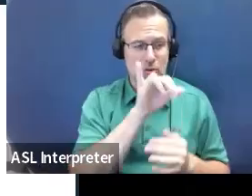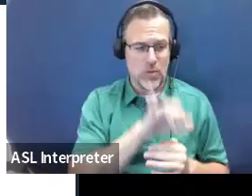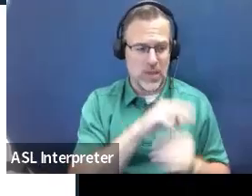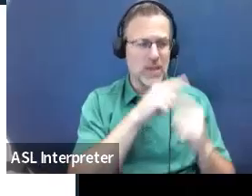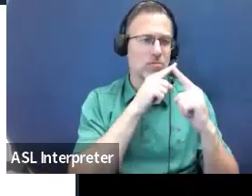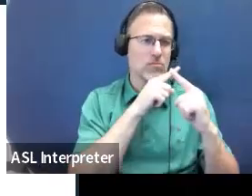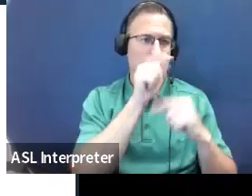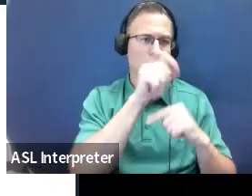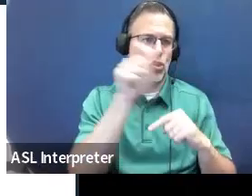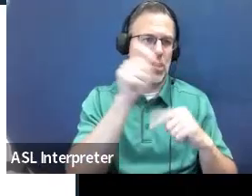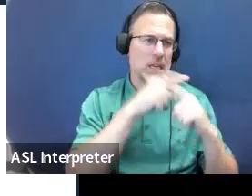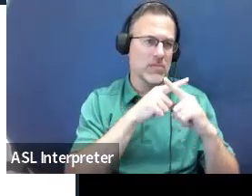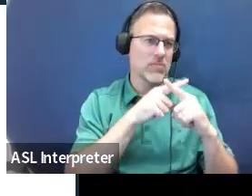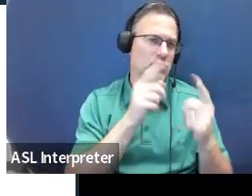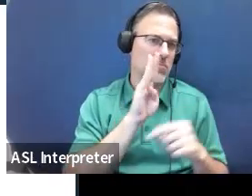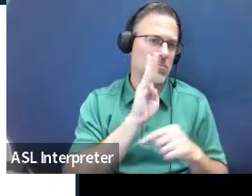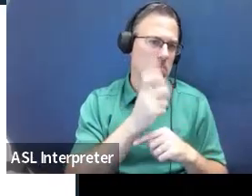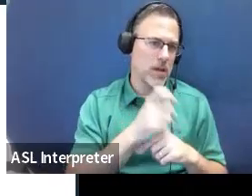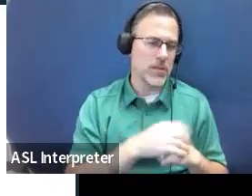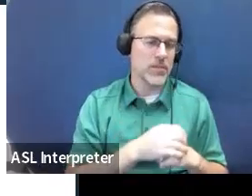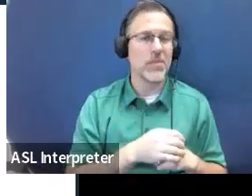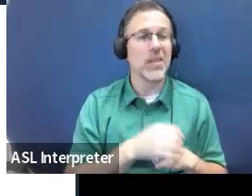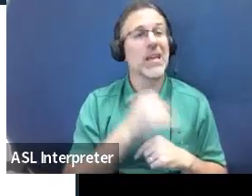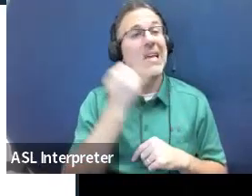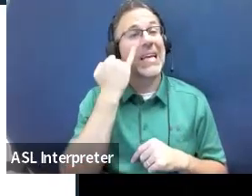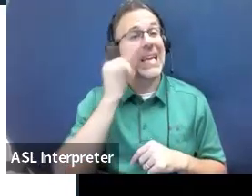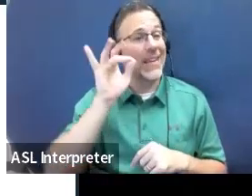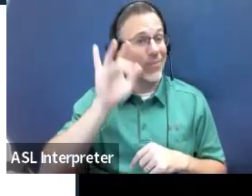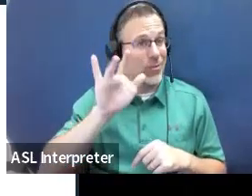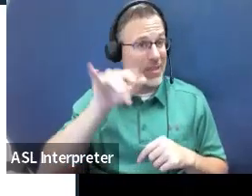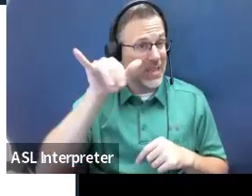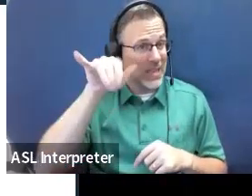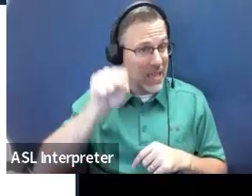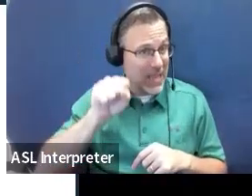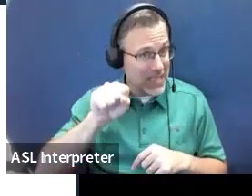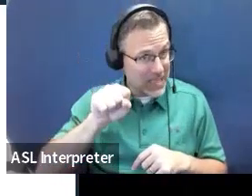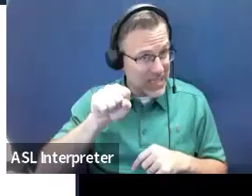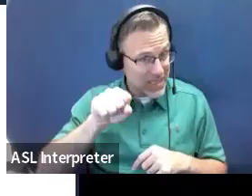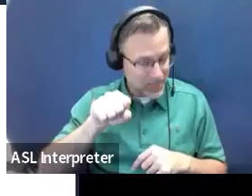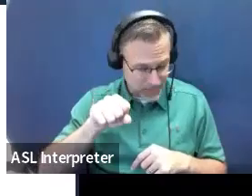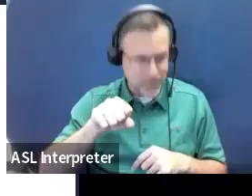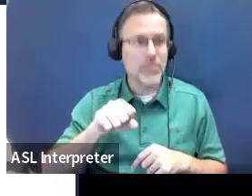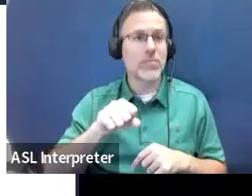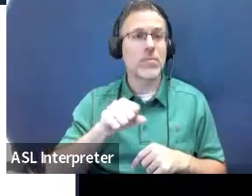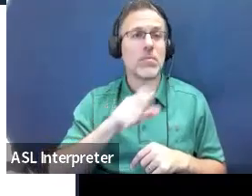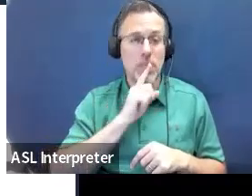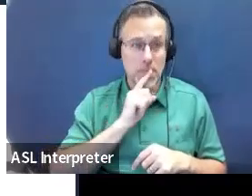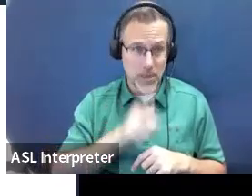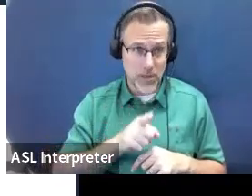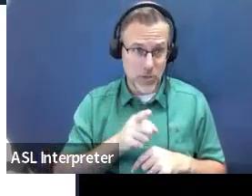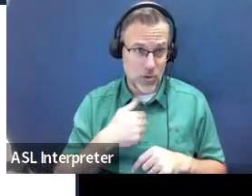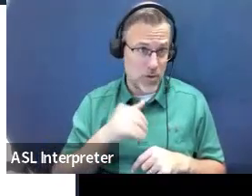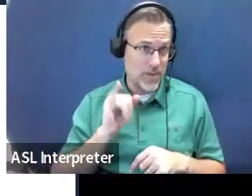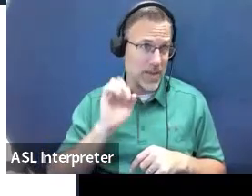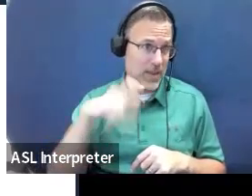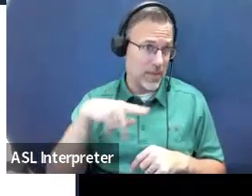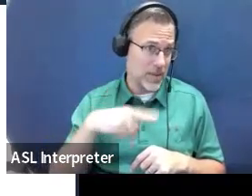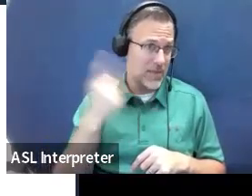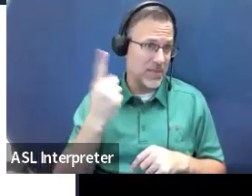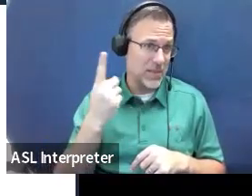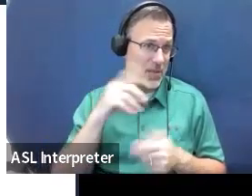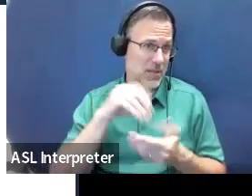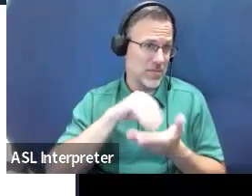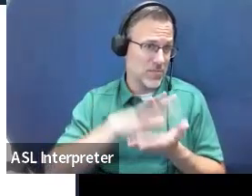should be documented. So if anytime you're checking yes, you want to make sure you have something in the IEP that supports the yes.